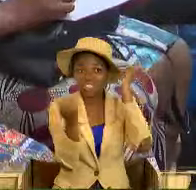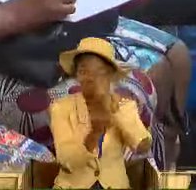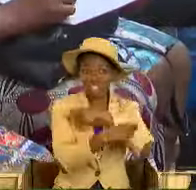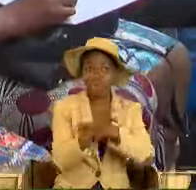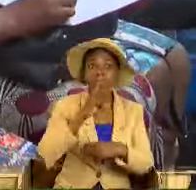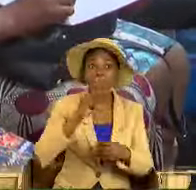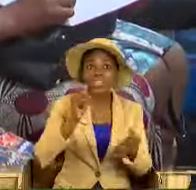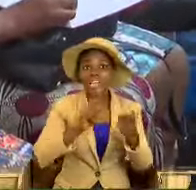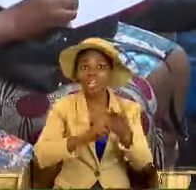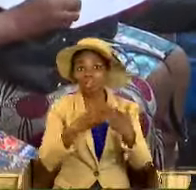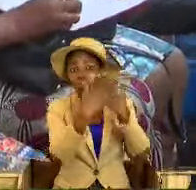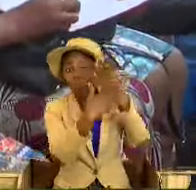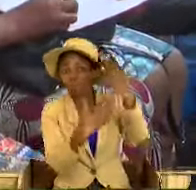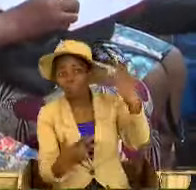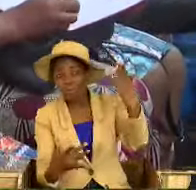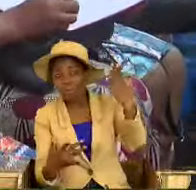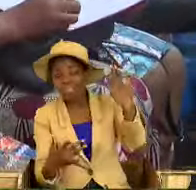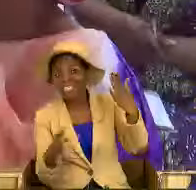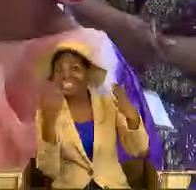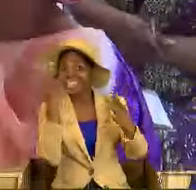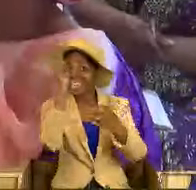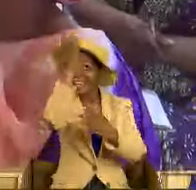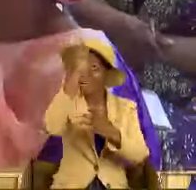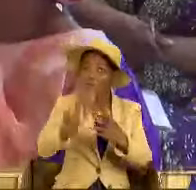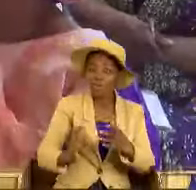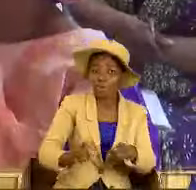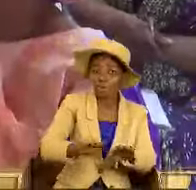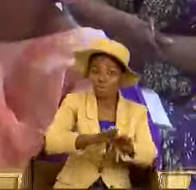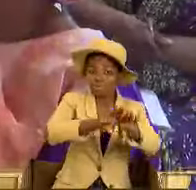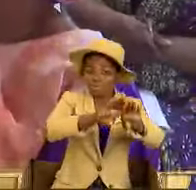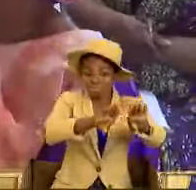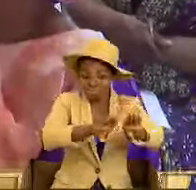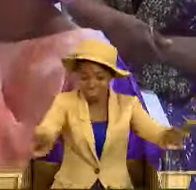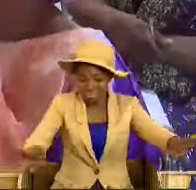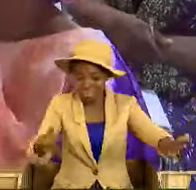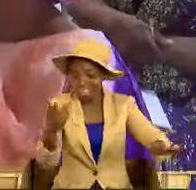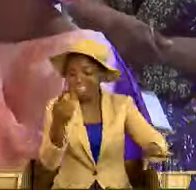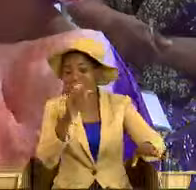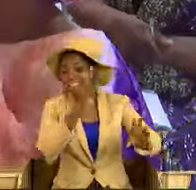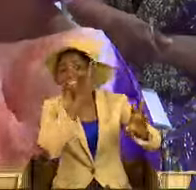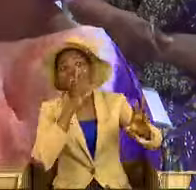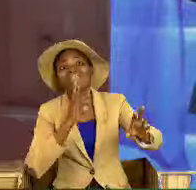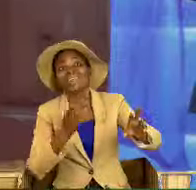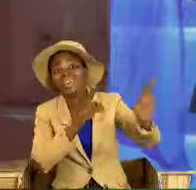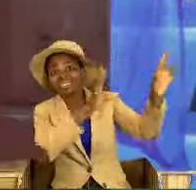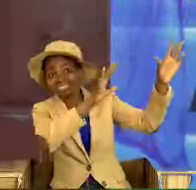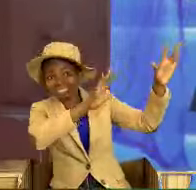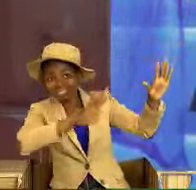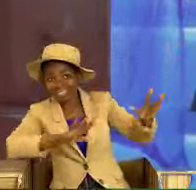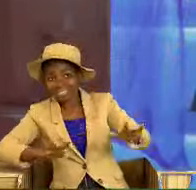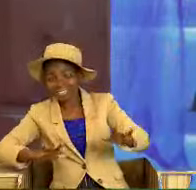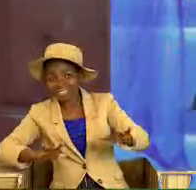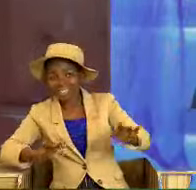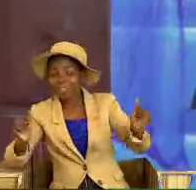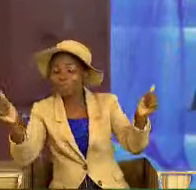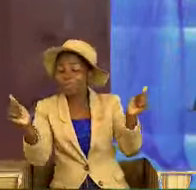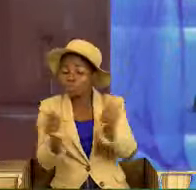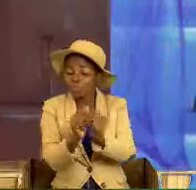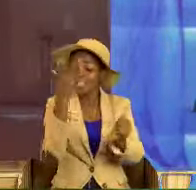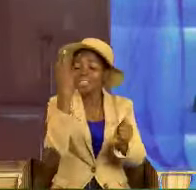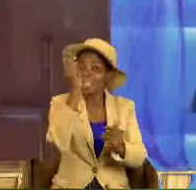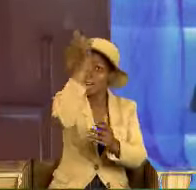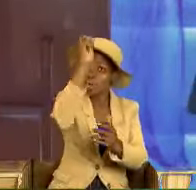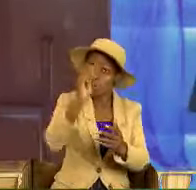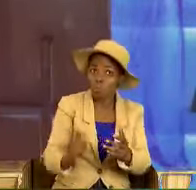Red Sea with that rod in his hand Moses took over the government of